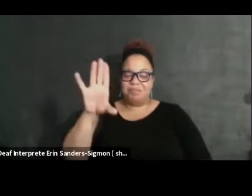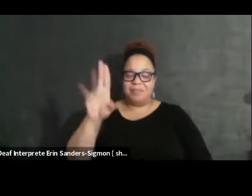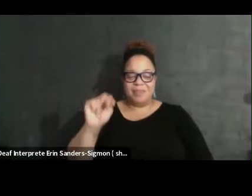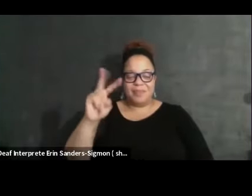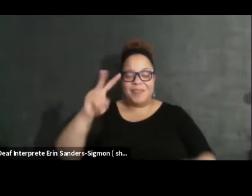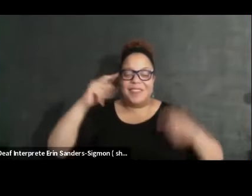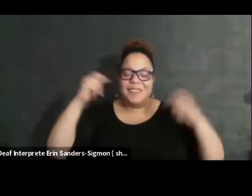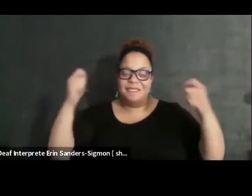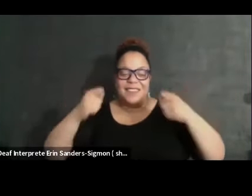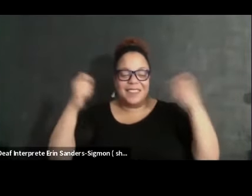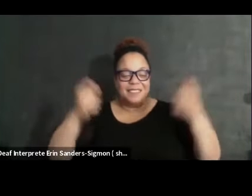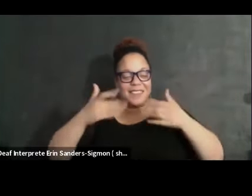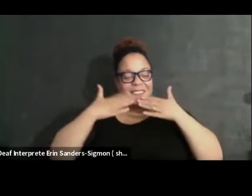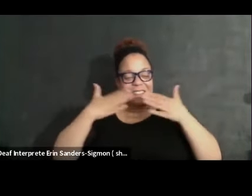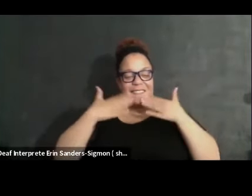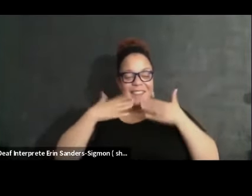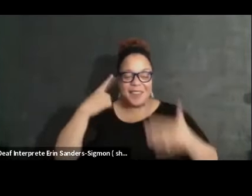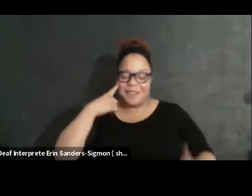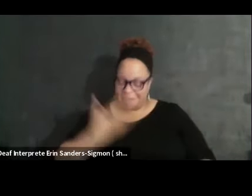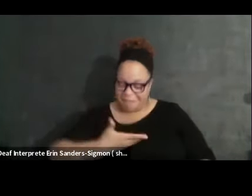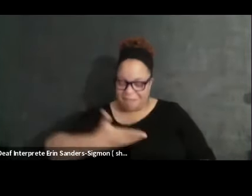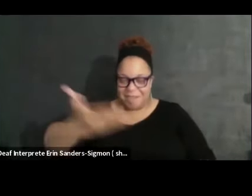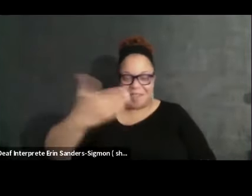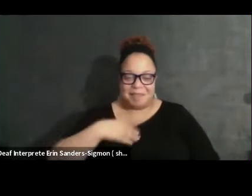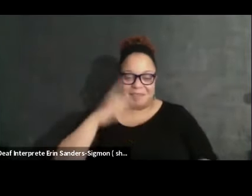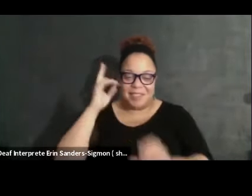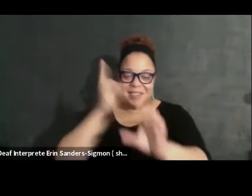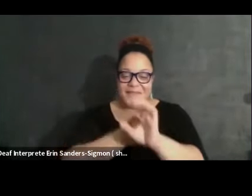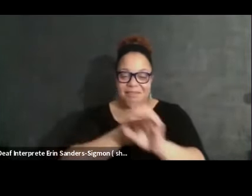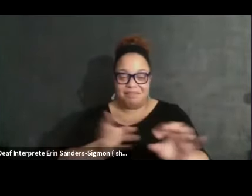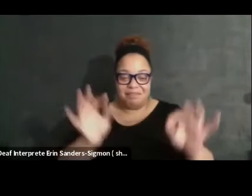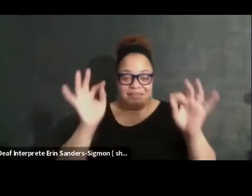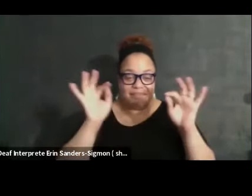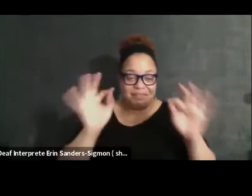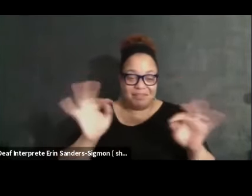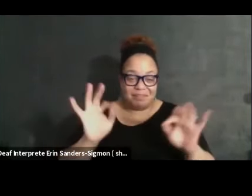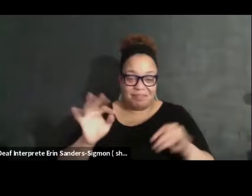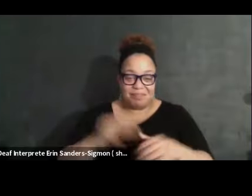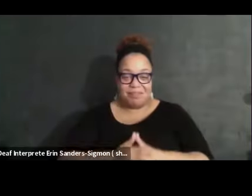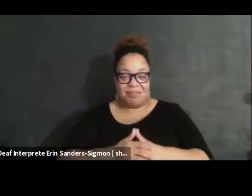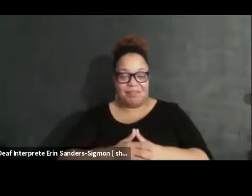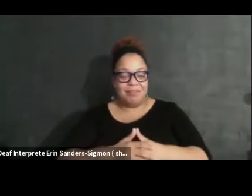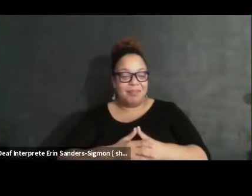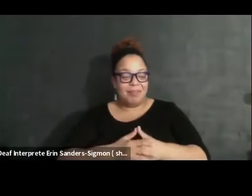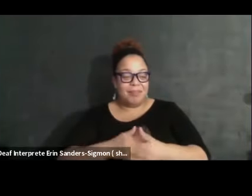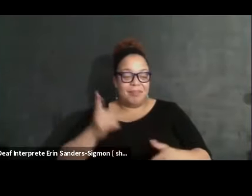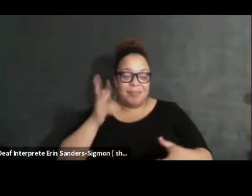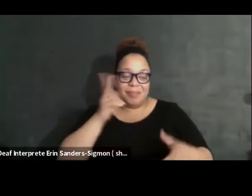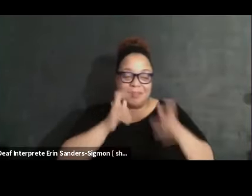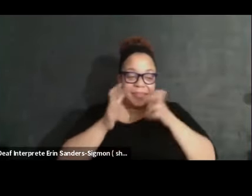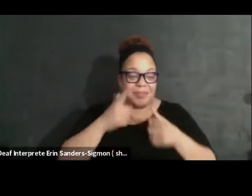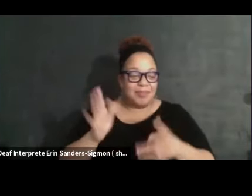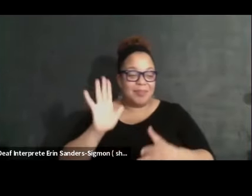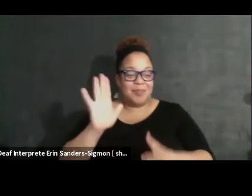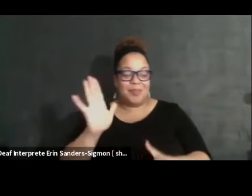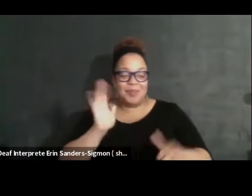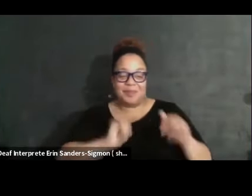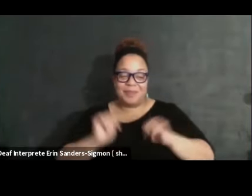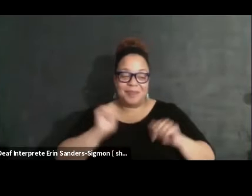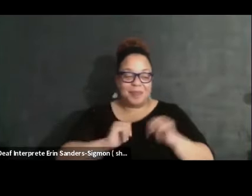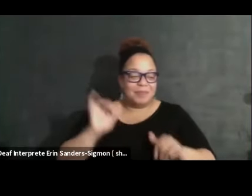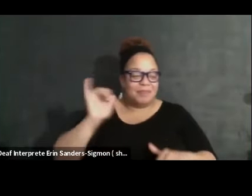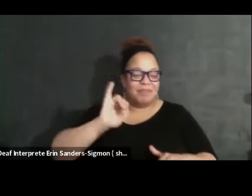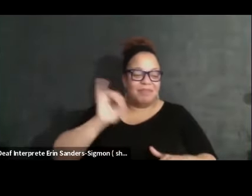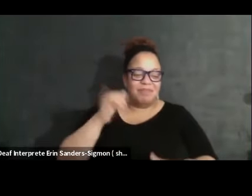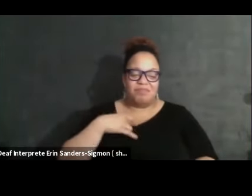me. I'm really excited to hear everyone perform, and I just think it's such a beautiful thing. I